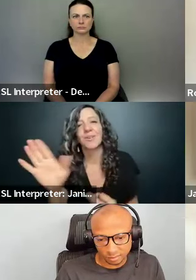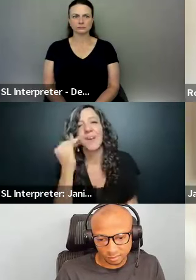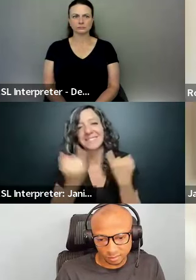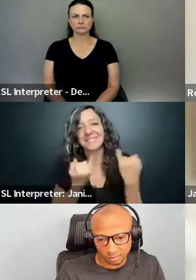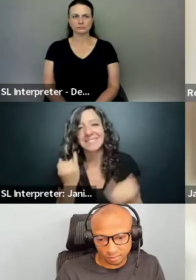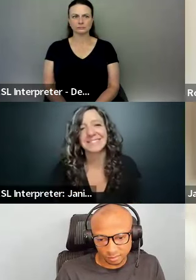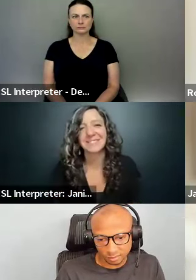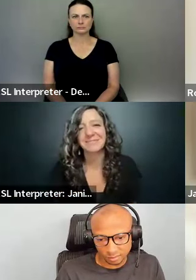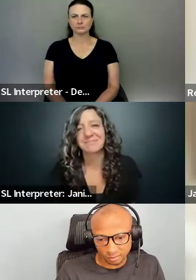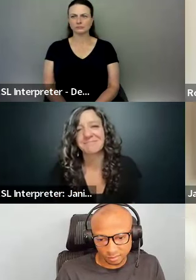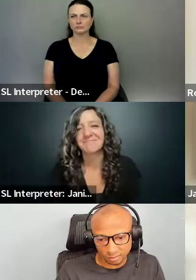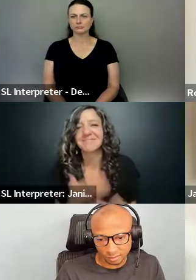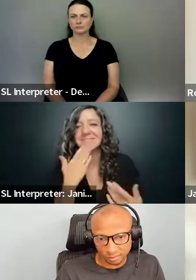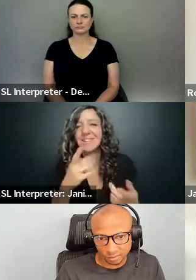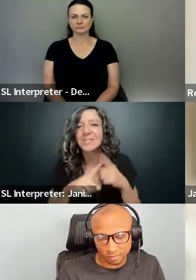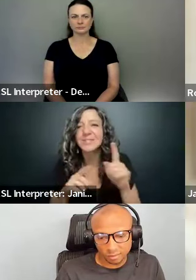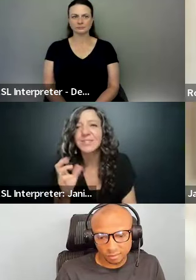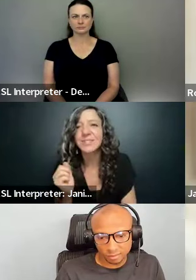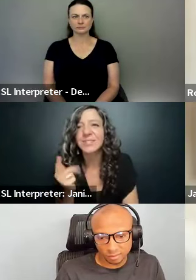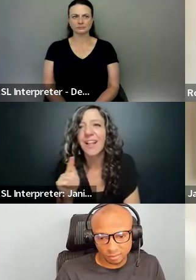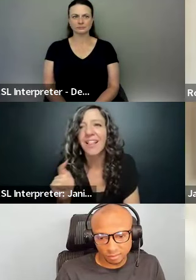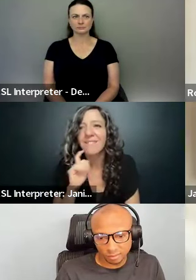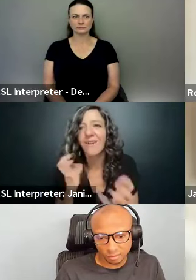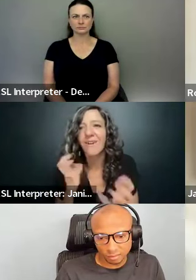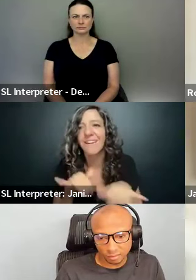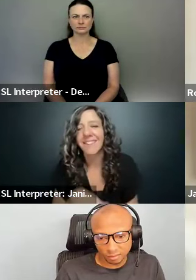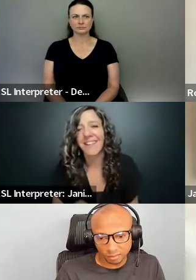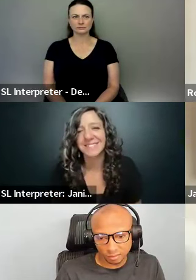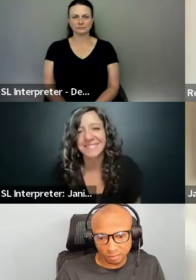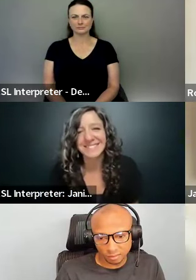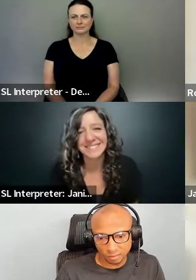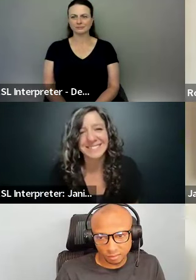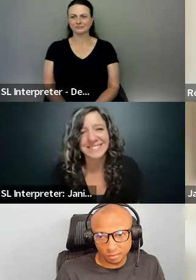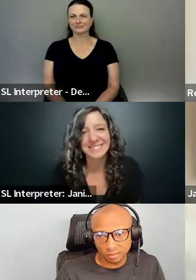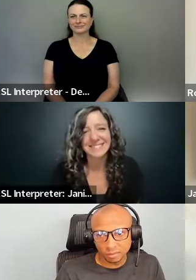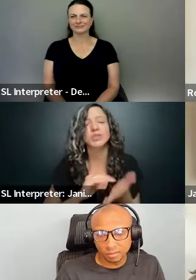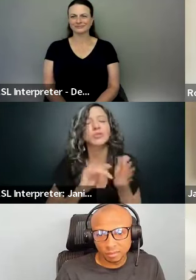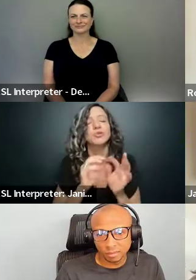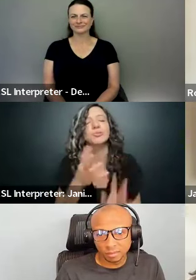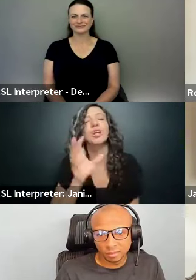putting it together, Sharla.